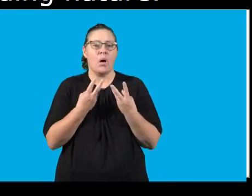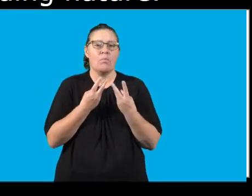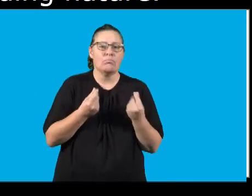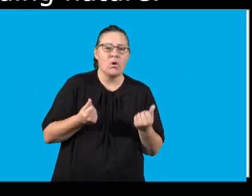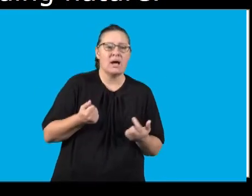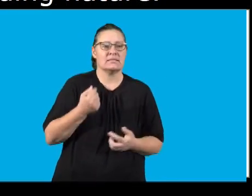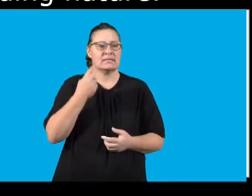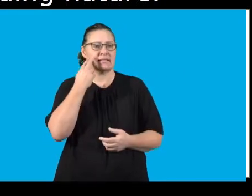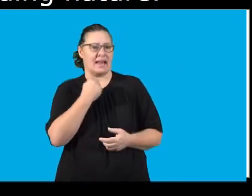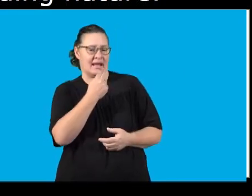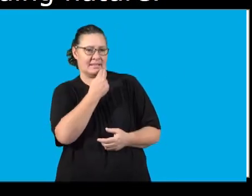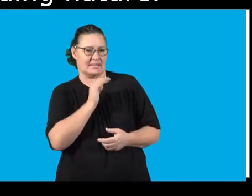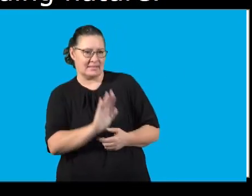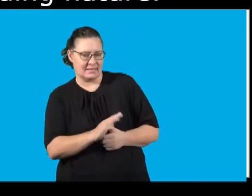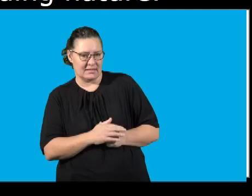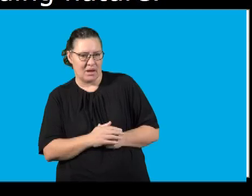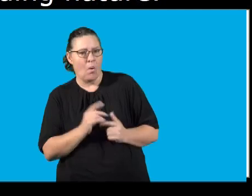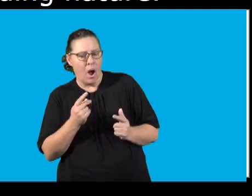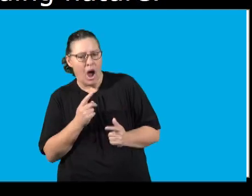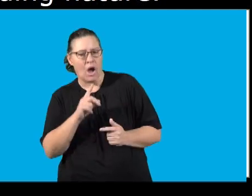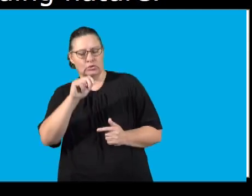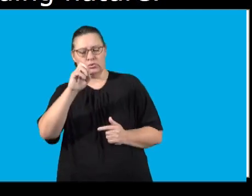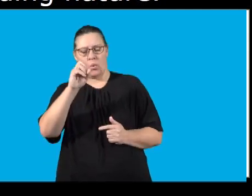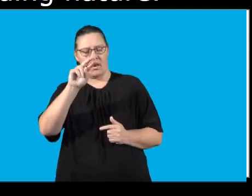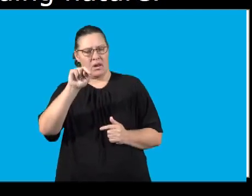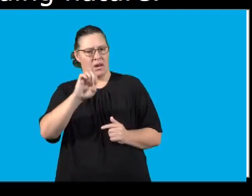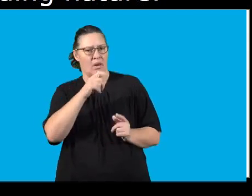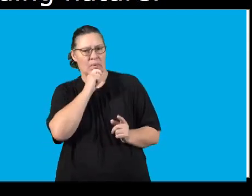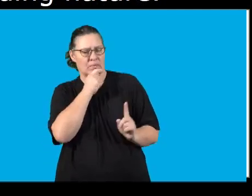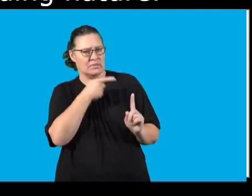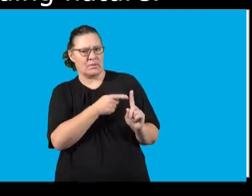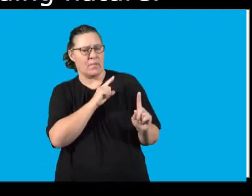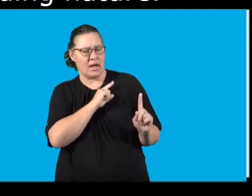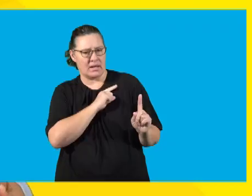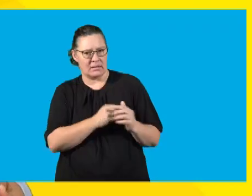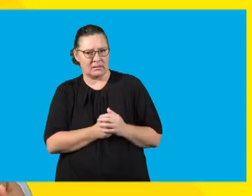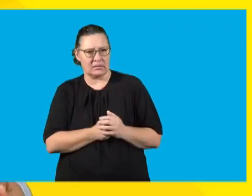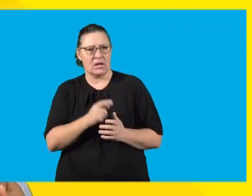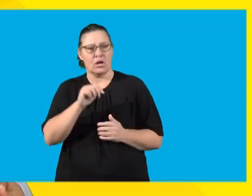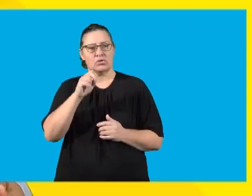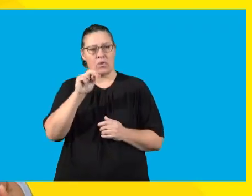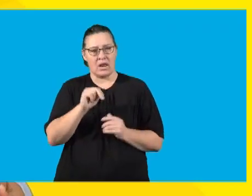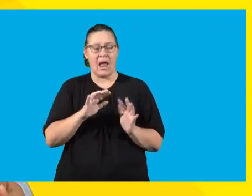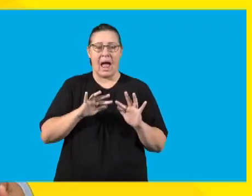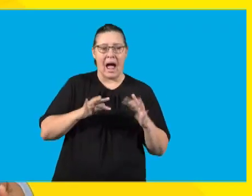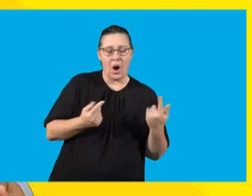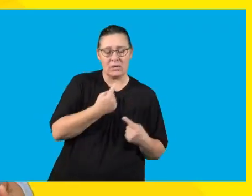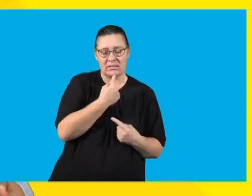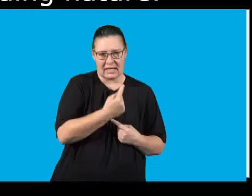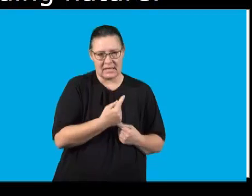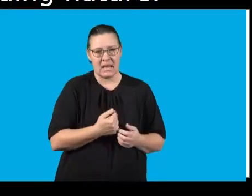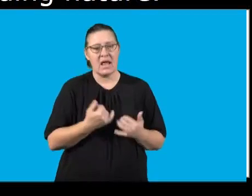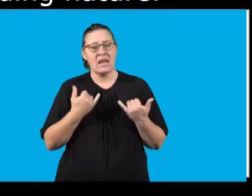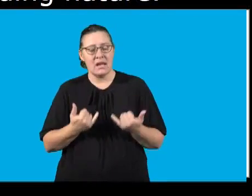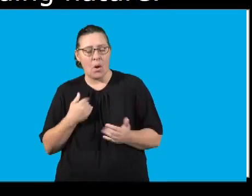would Banquo use this tone in these lines? All right. Now remember, we said the tone was how it was said, and